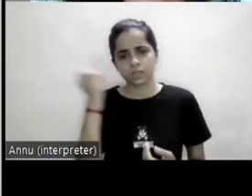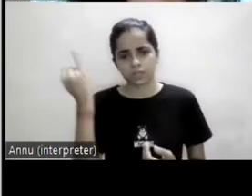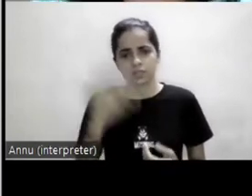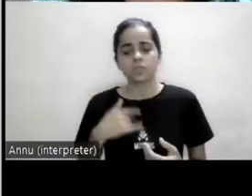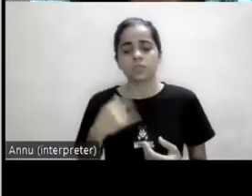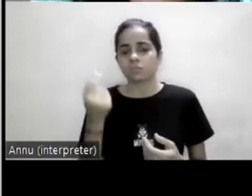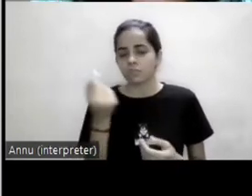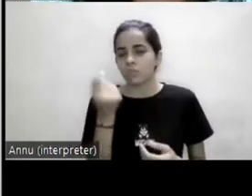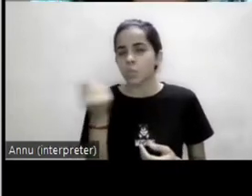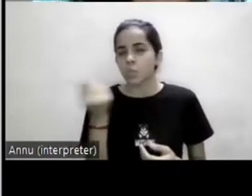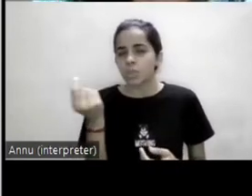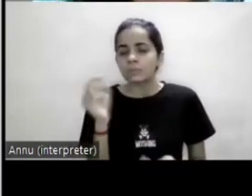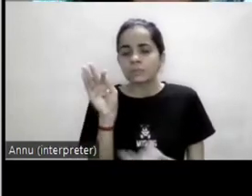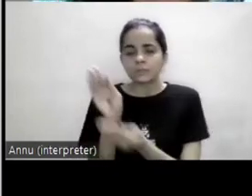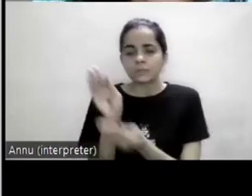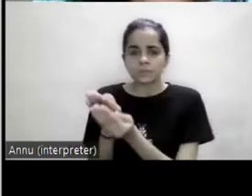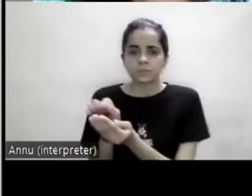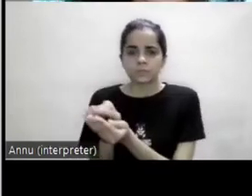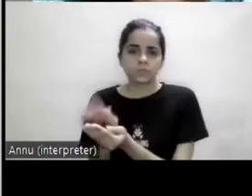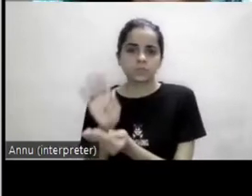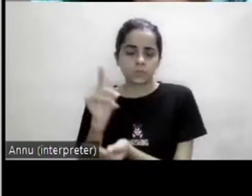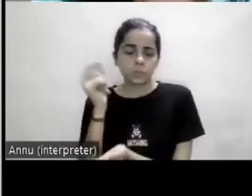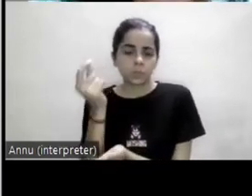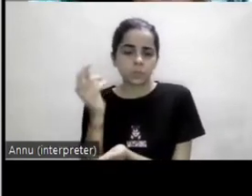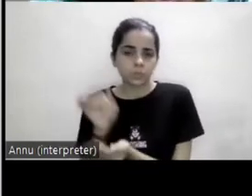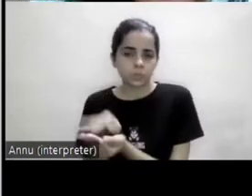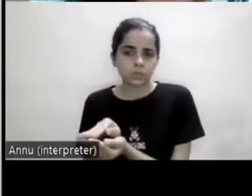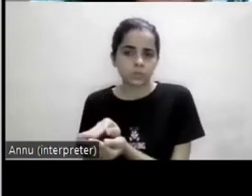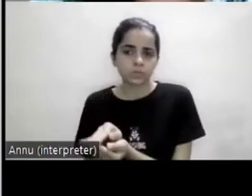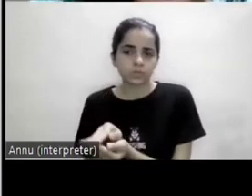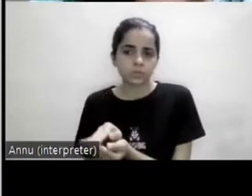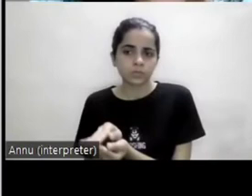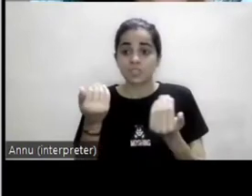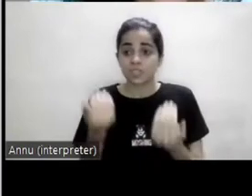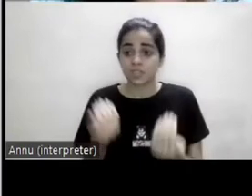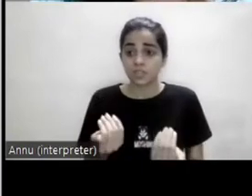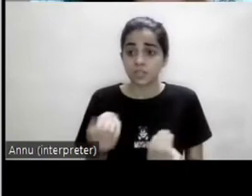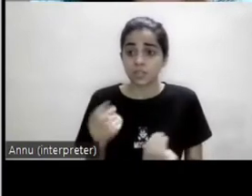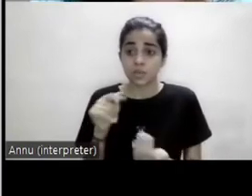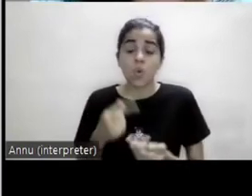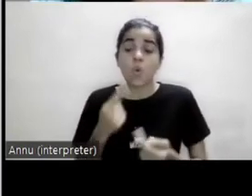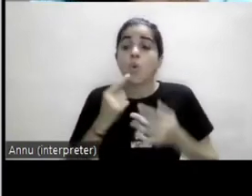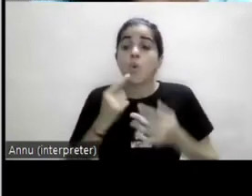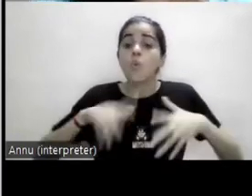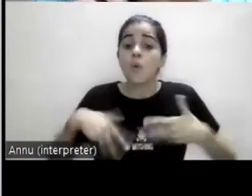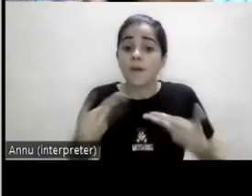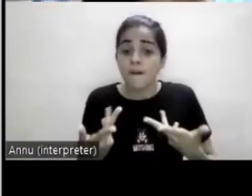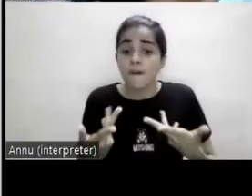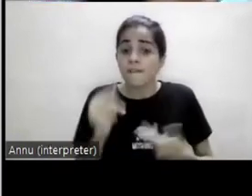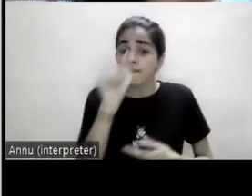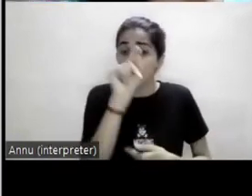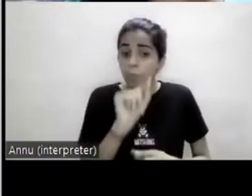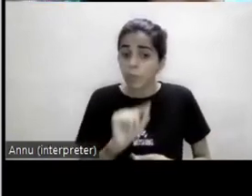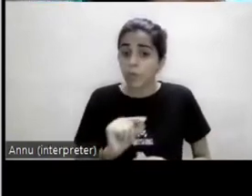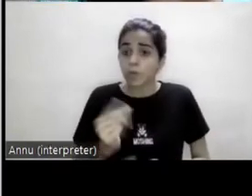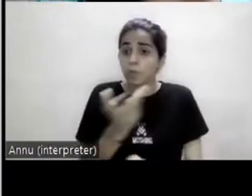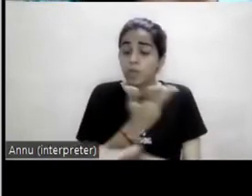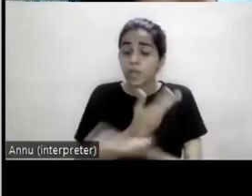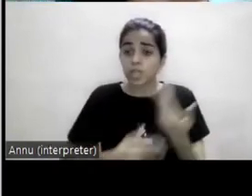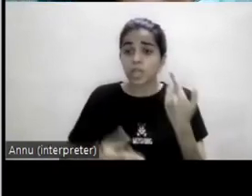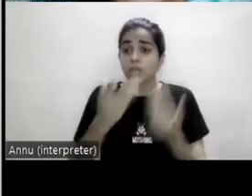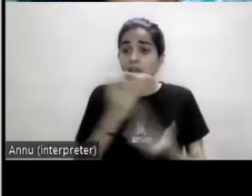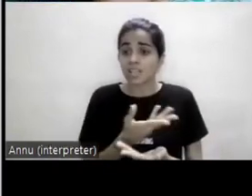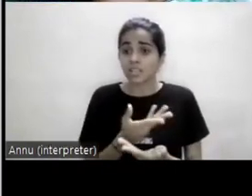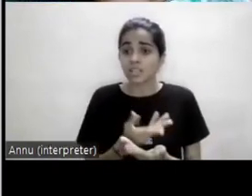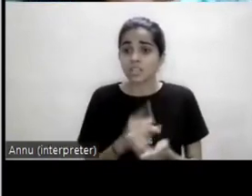that I'm just coming to your point. Why we need to question these endings. You